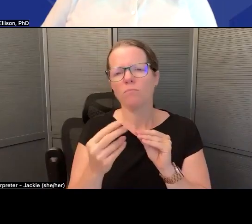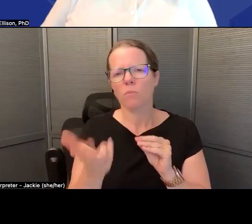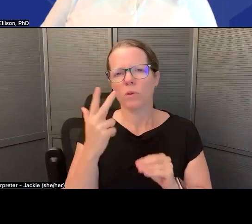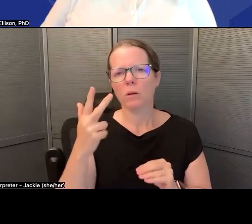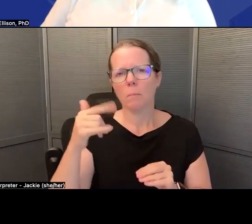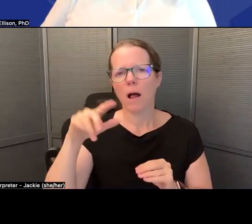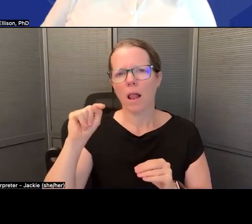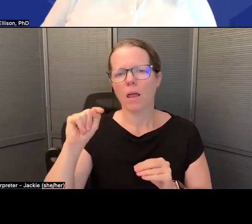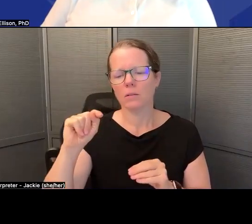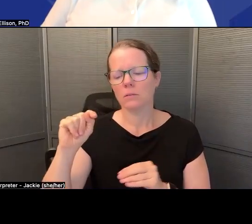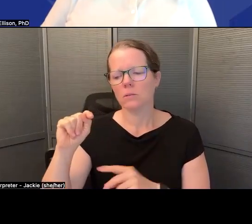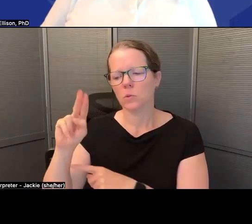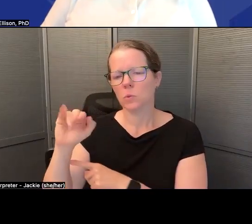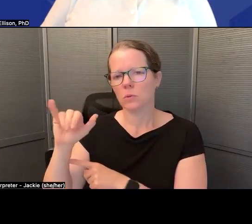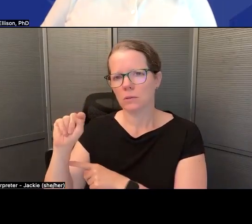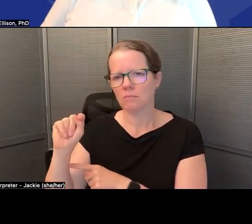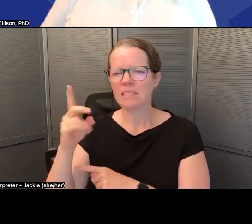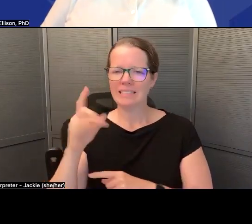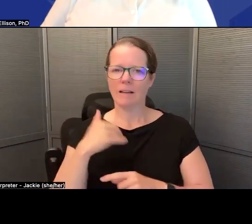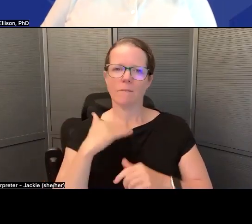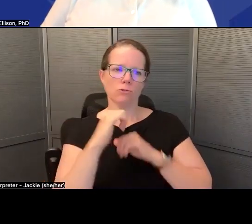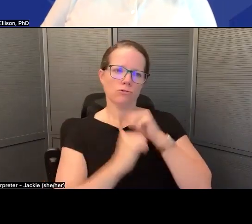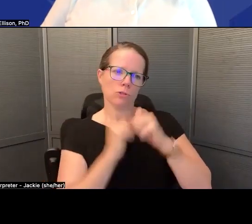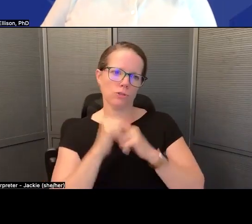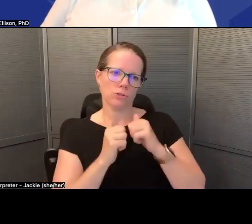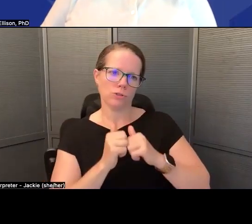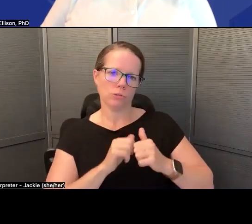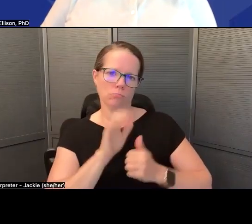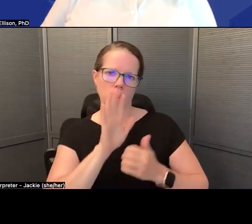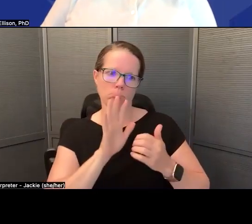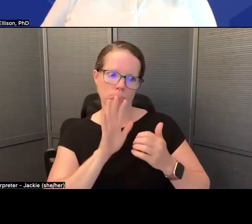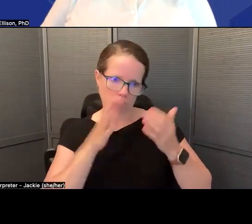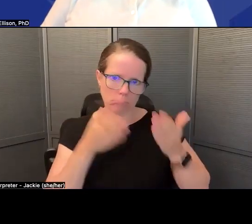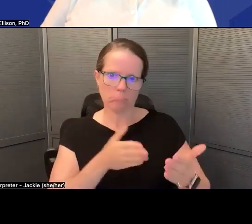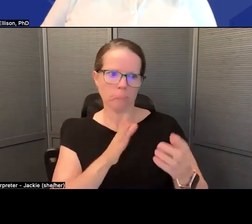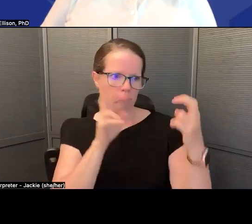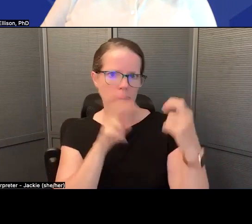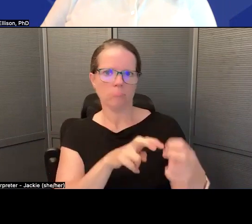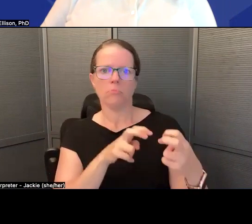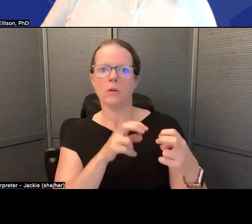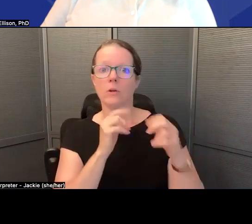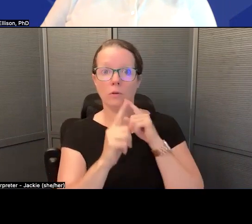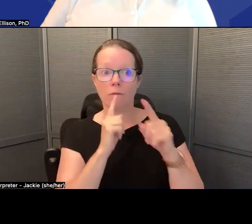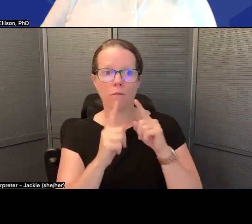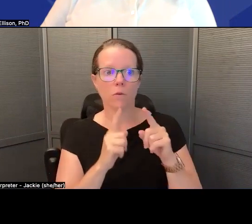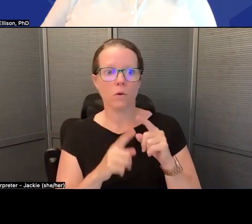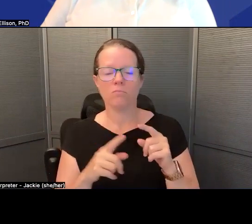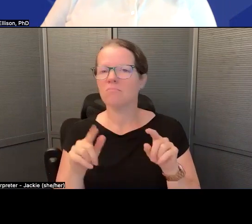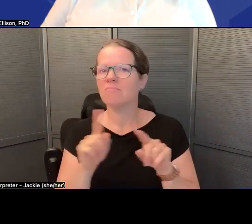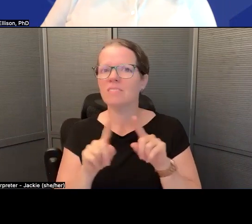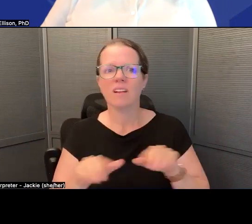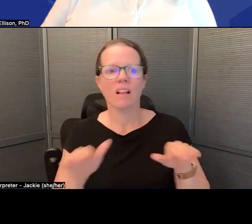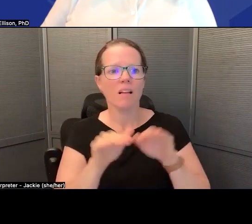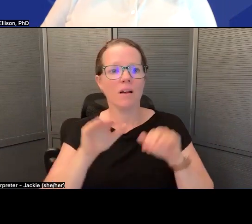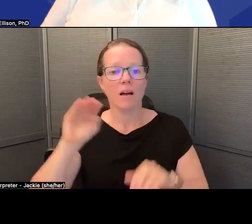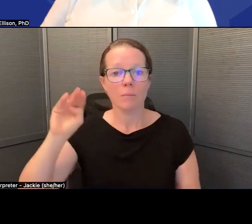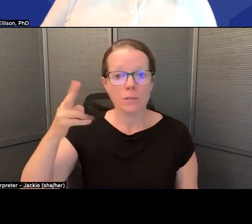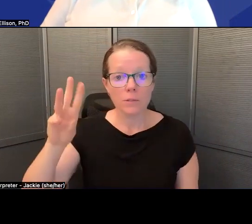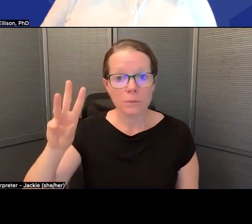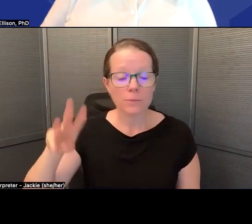structured in-person interview. The interviews included people at all levels: mental health workers, clinical staff, and